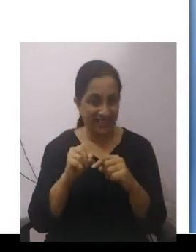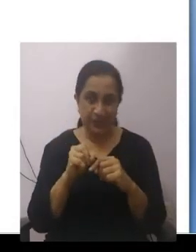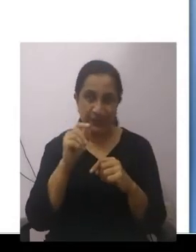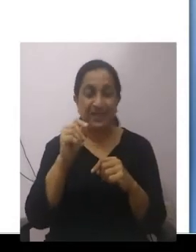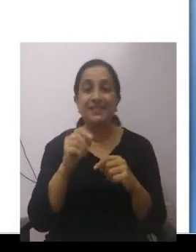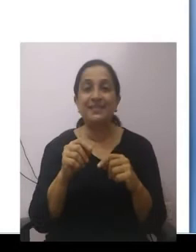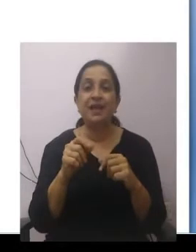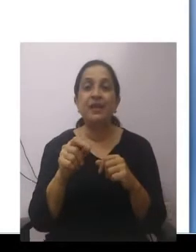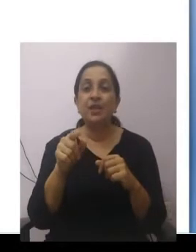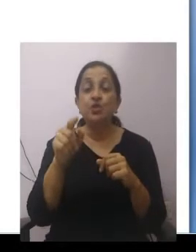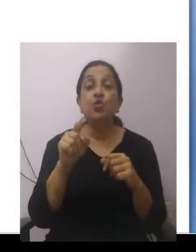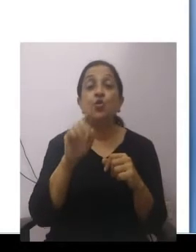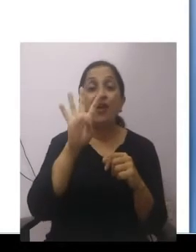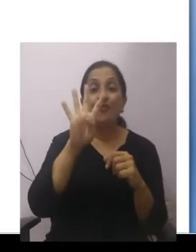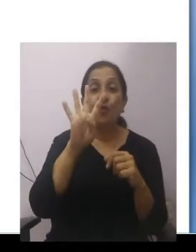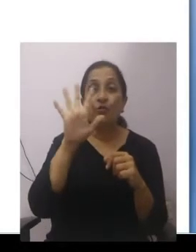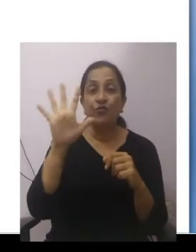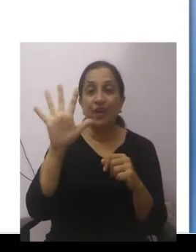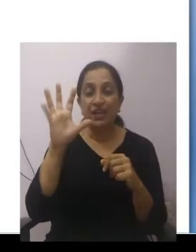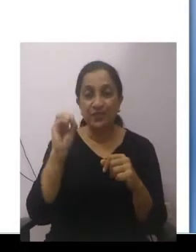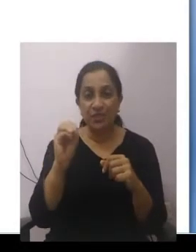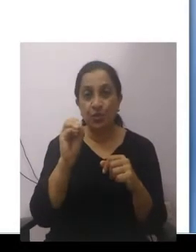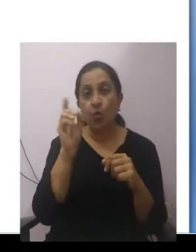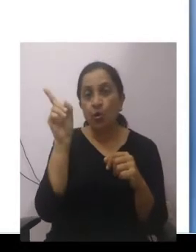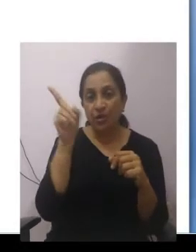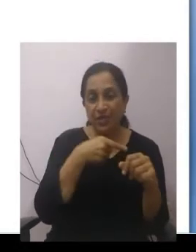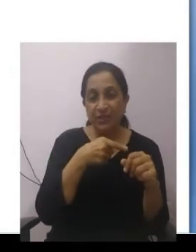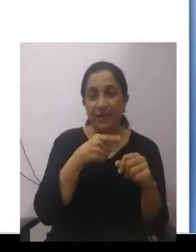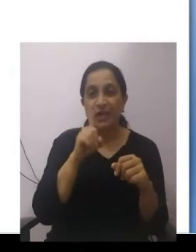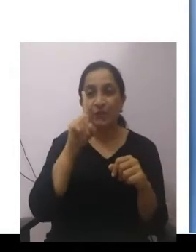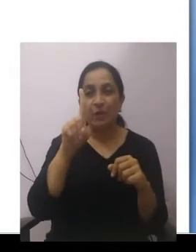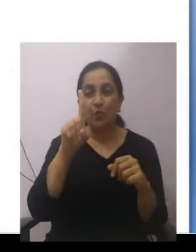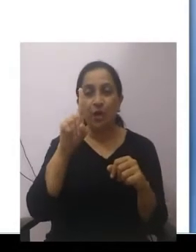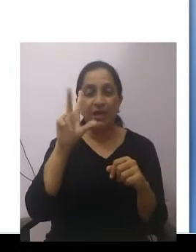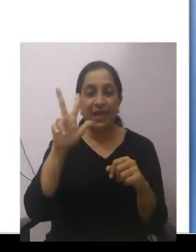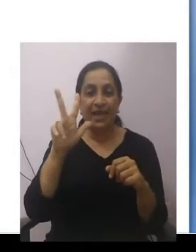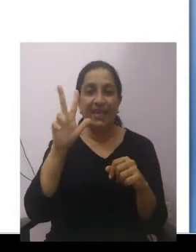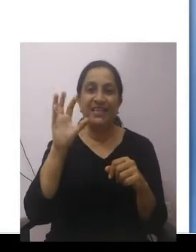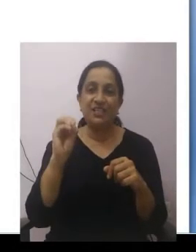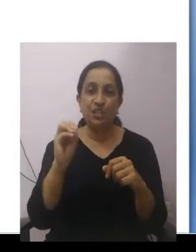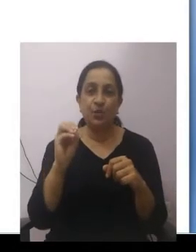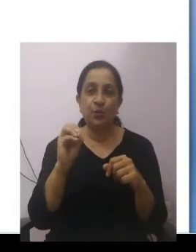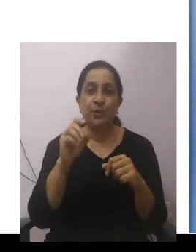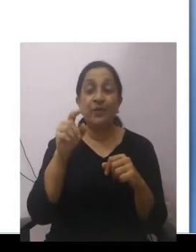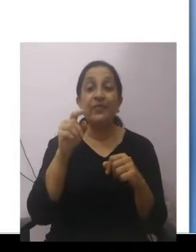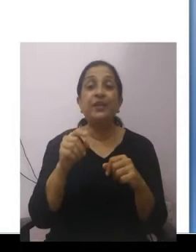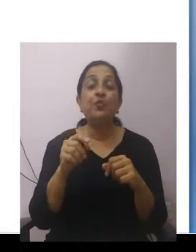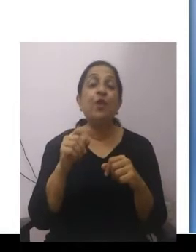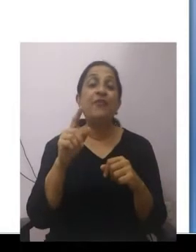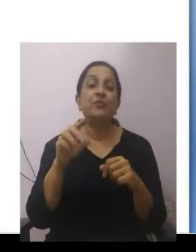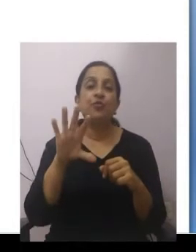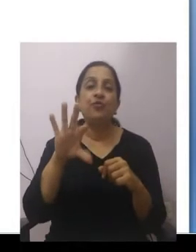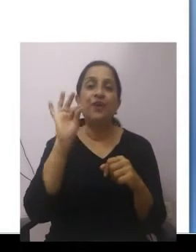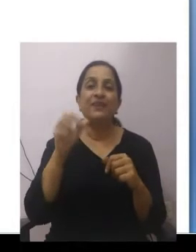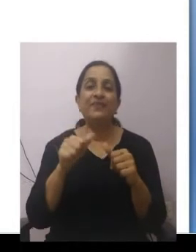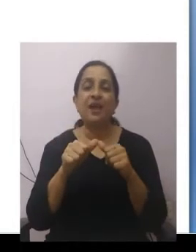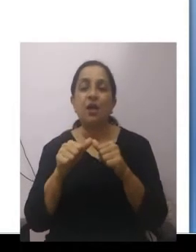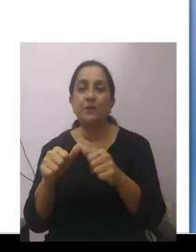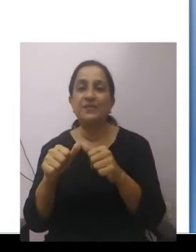by 180. Okay, because you have to find out how many pi's are there. Okay, so you cut